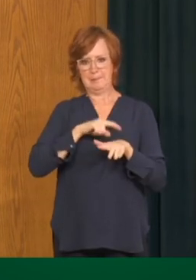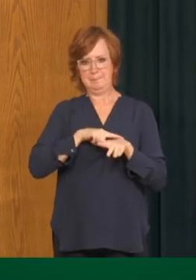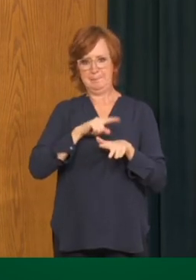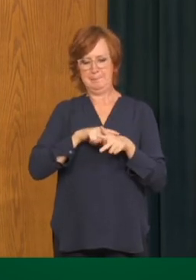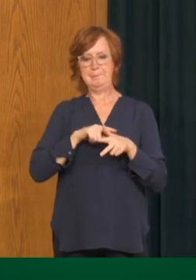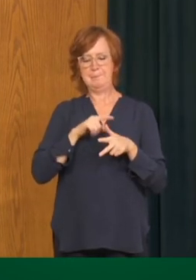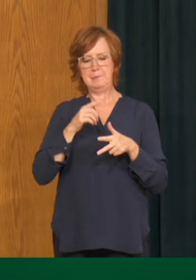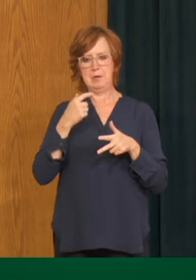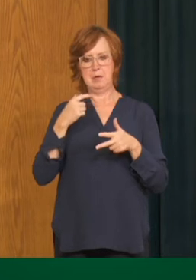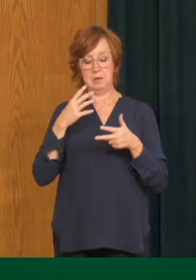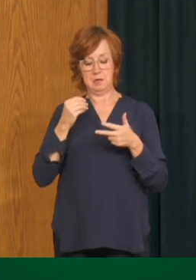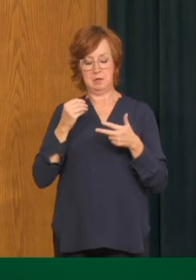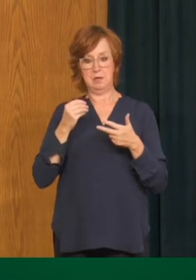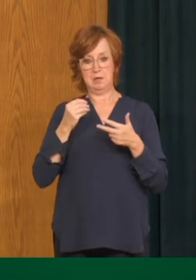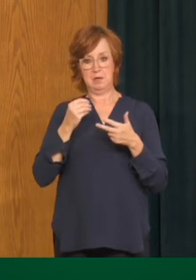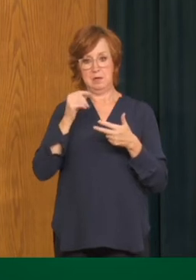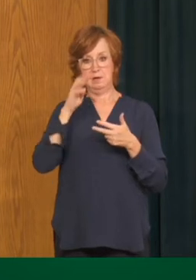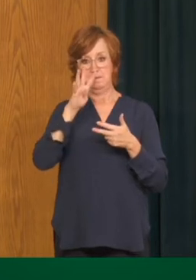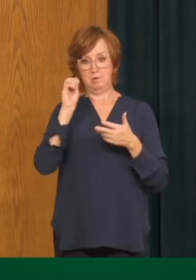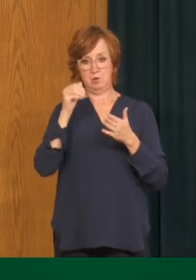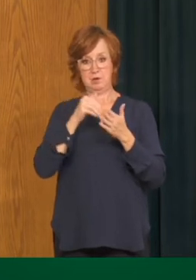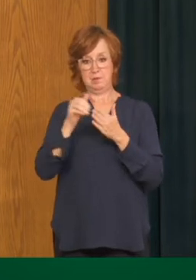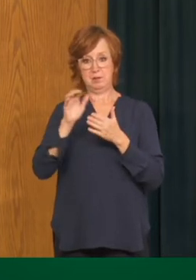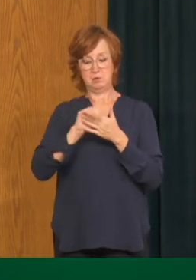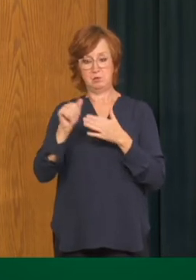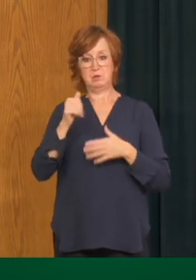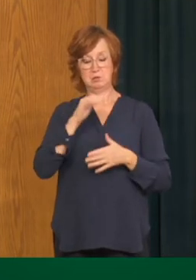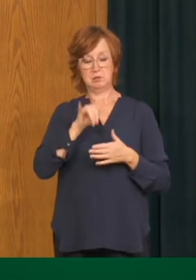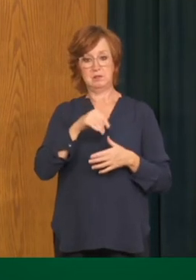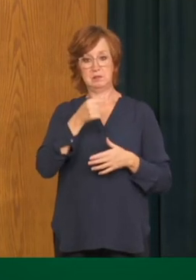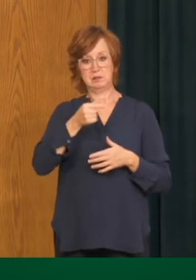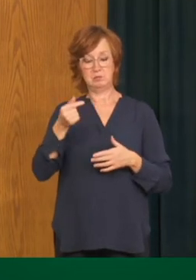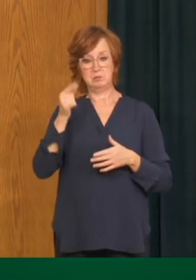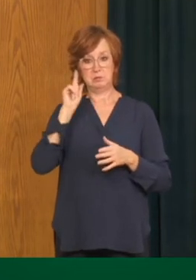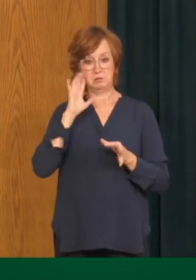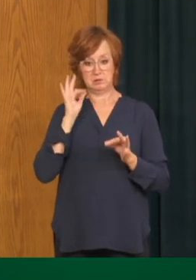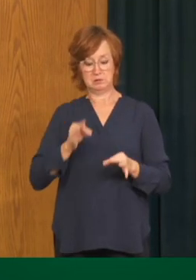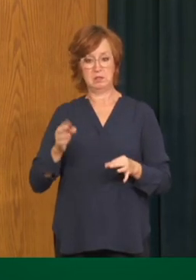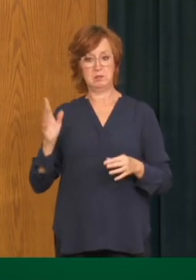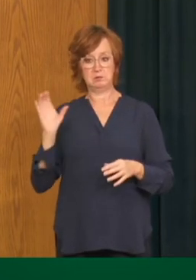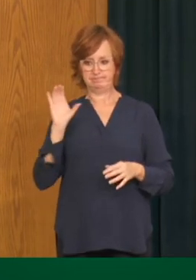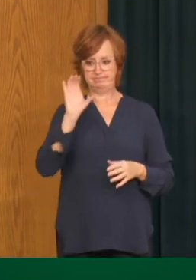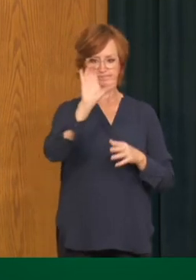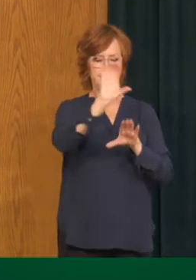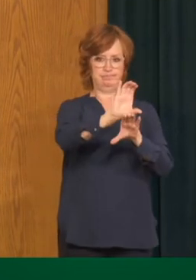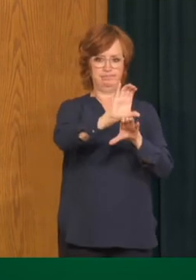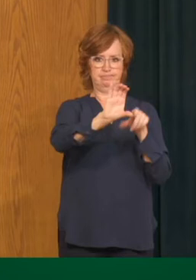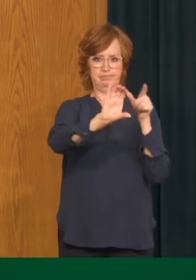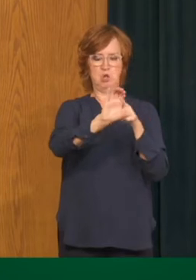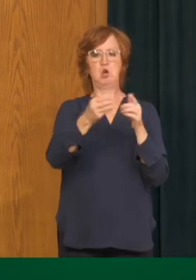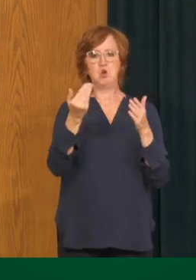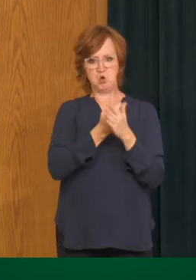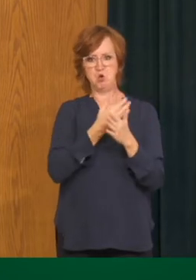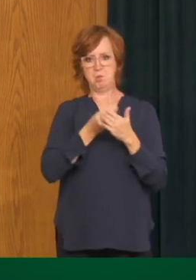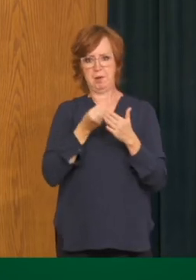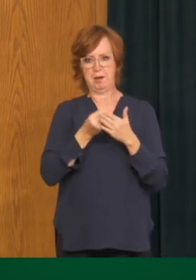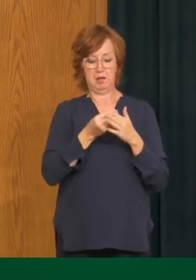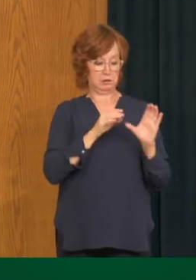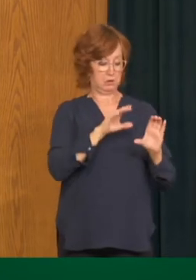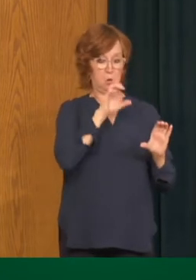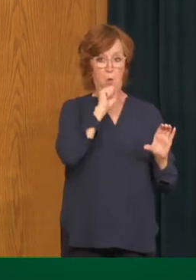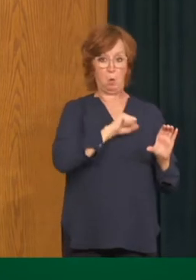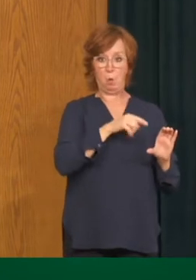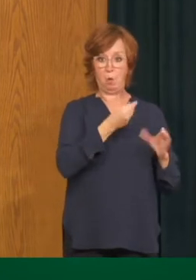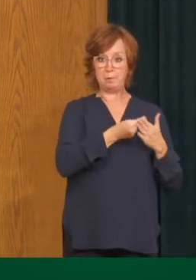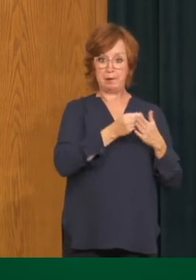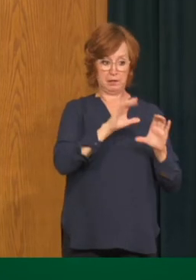government decision, and that $40 million that we have provided is new money to the education sector. It builds on the $40 million of savings